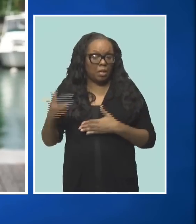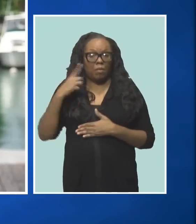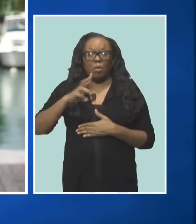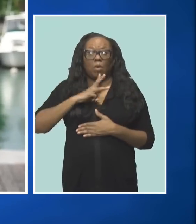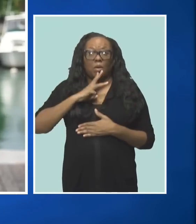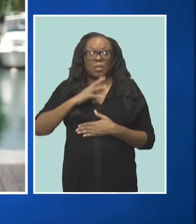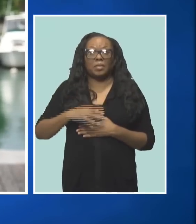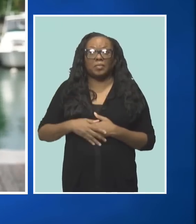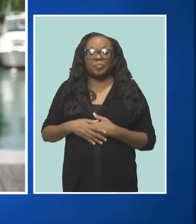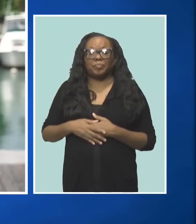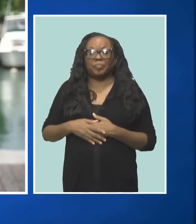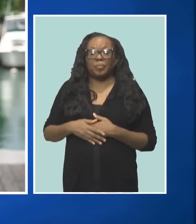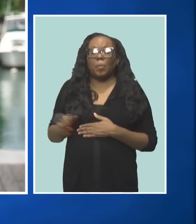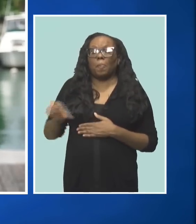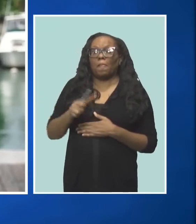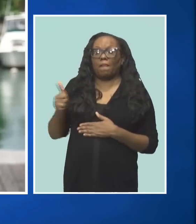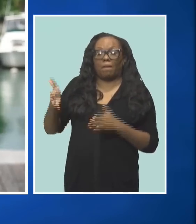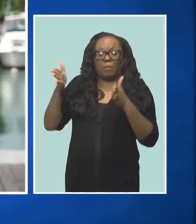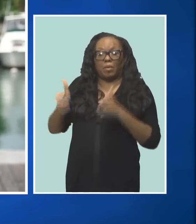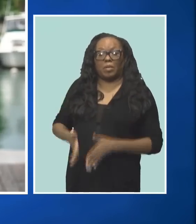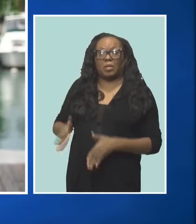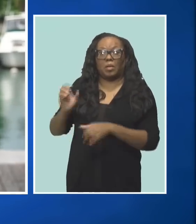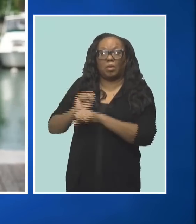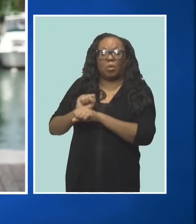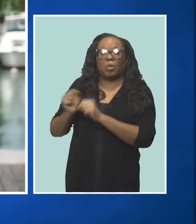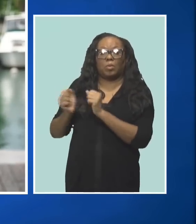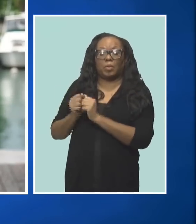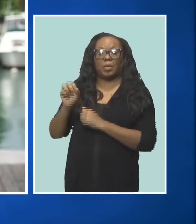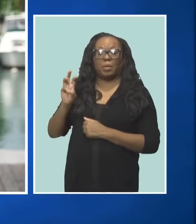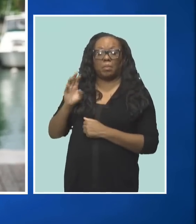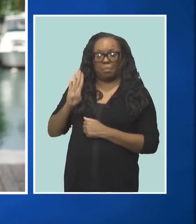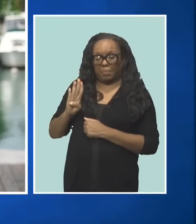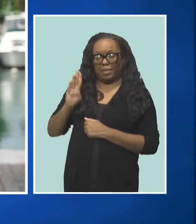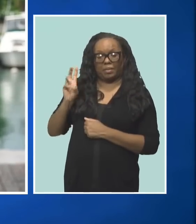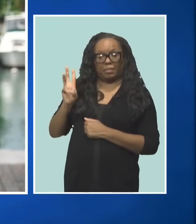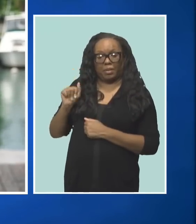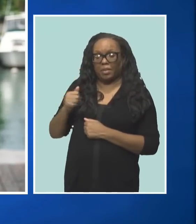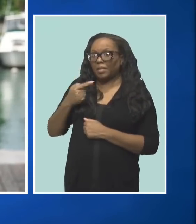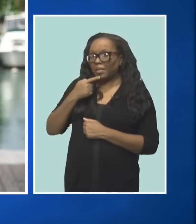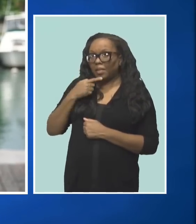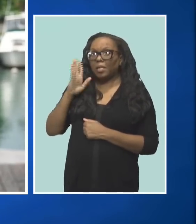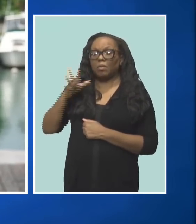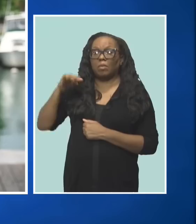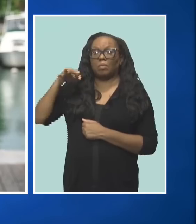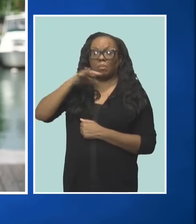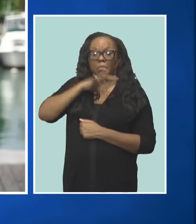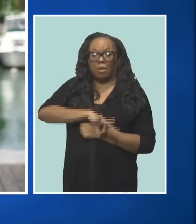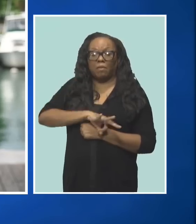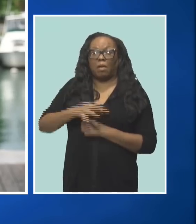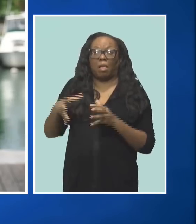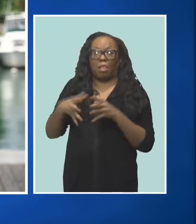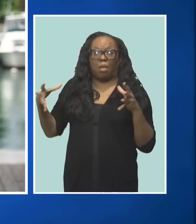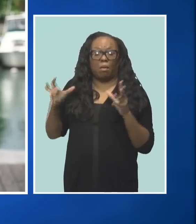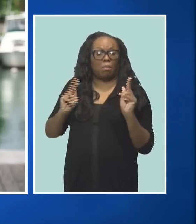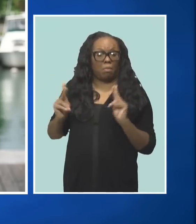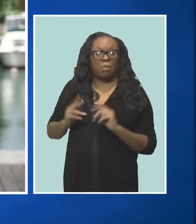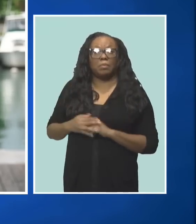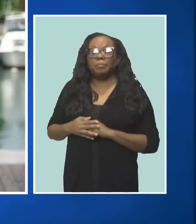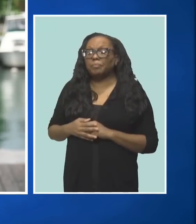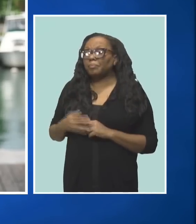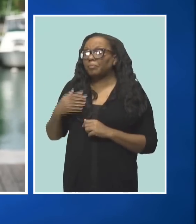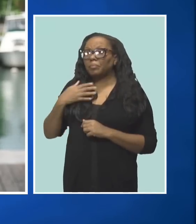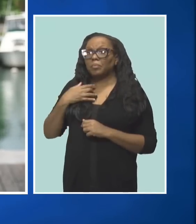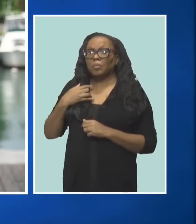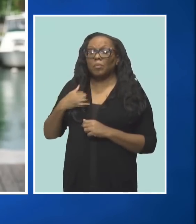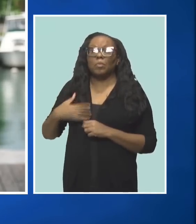Management Department at the Barbados Water Authority, Shelley Paris, says the pipeline will benefit many. We will be placing a pipeline that will run